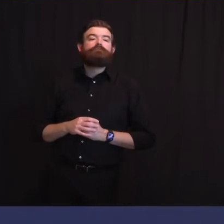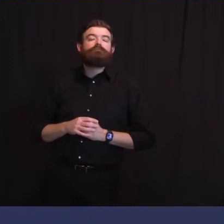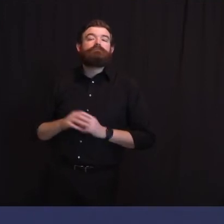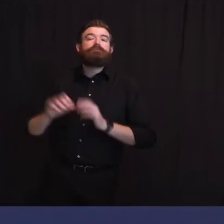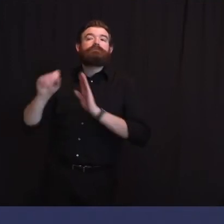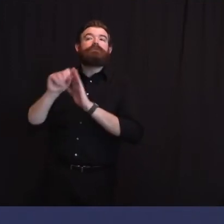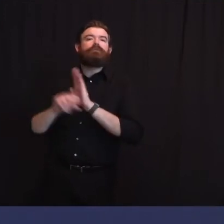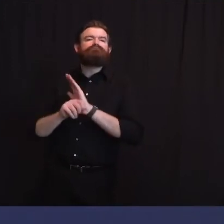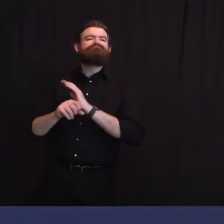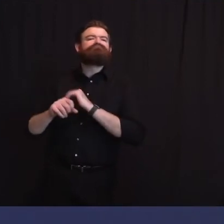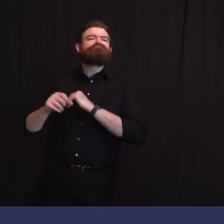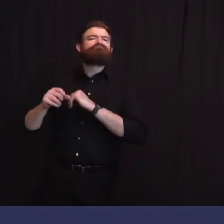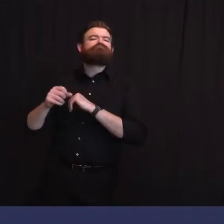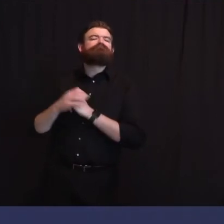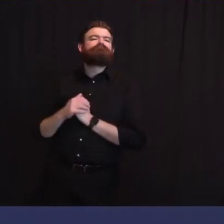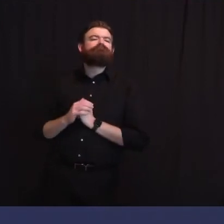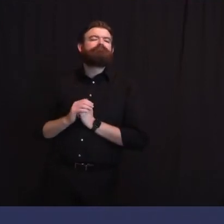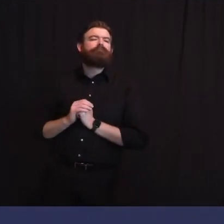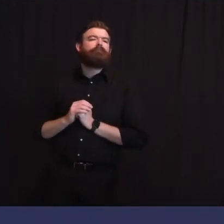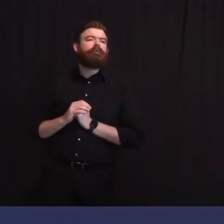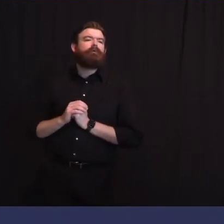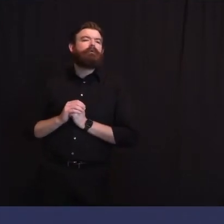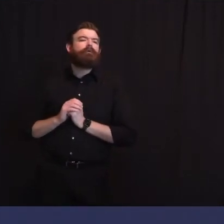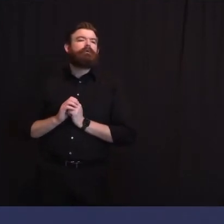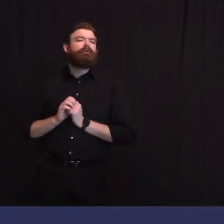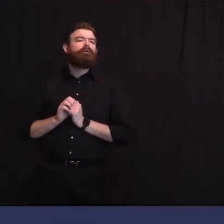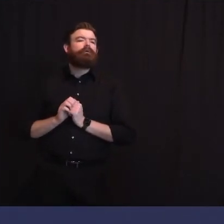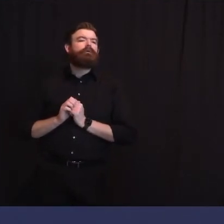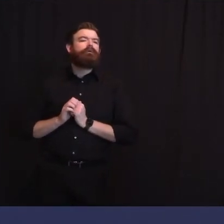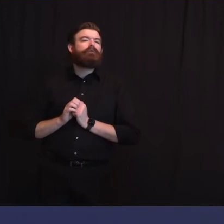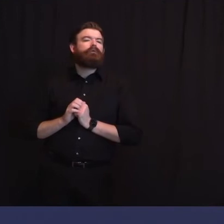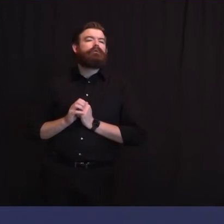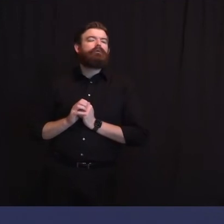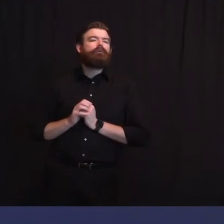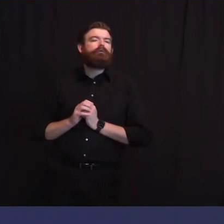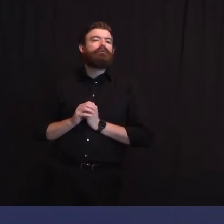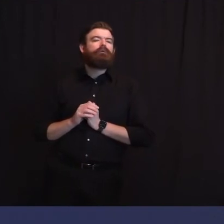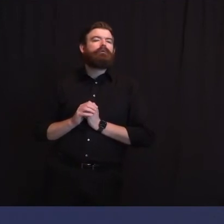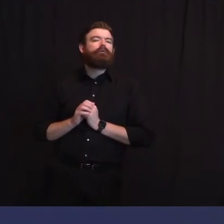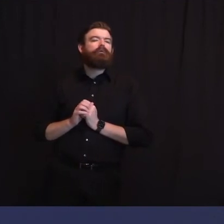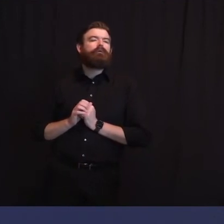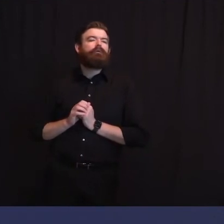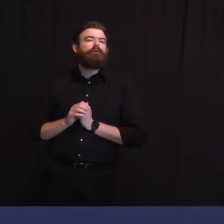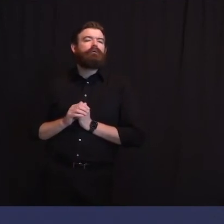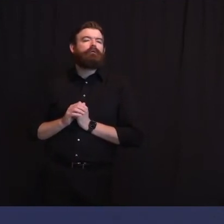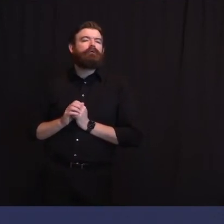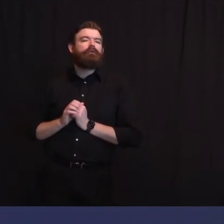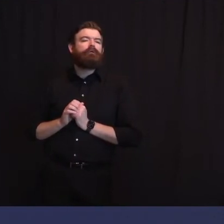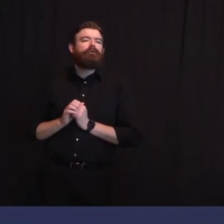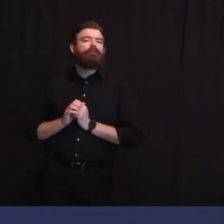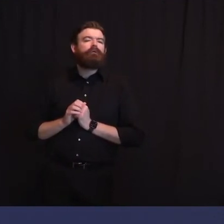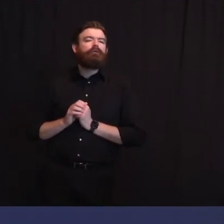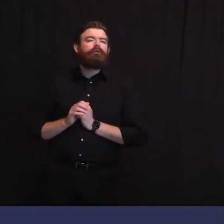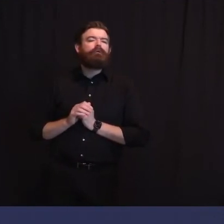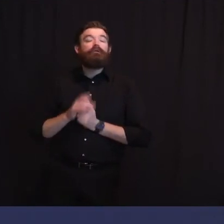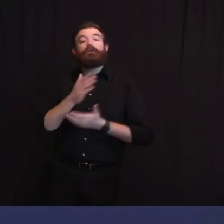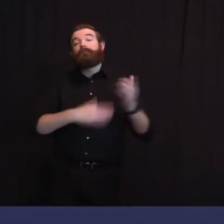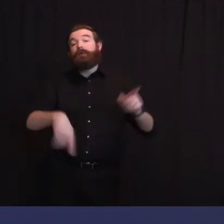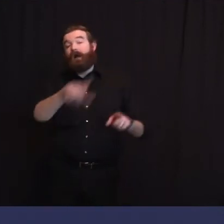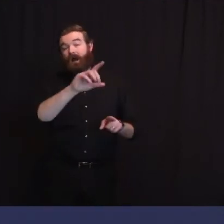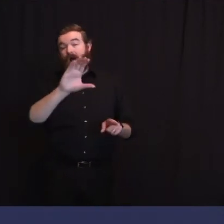registration systems have since switched to using the state website. Do we have an updated count? And the state has said that vaccine sites should be giving